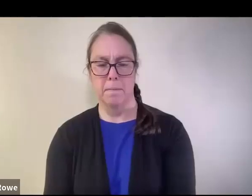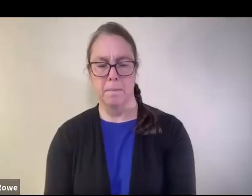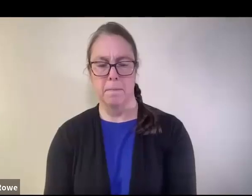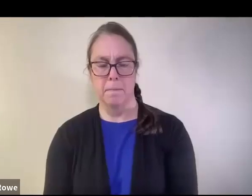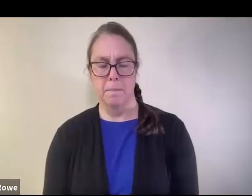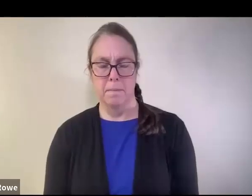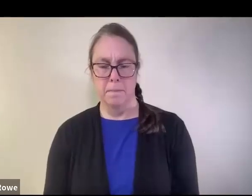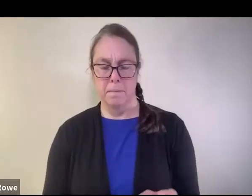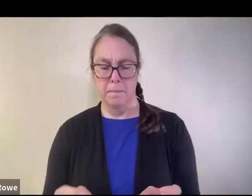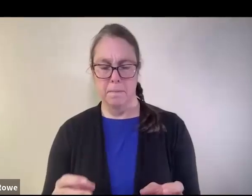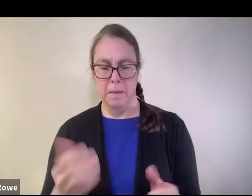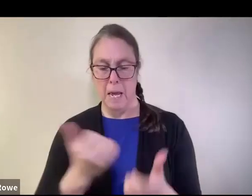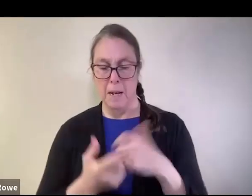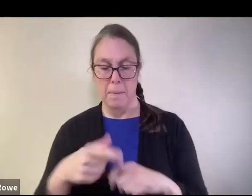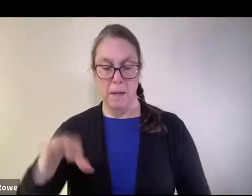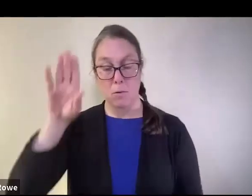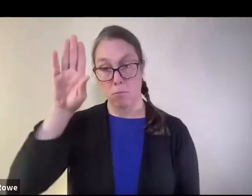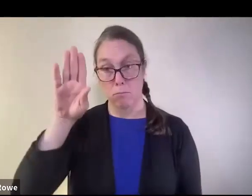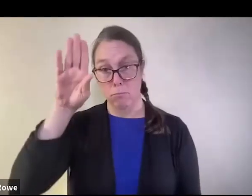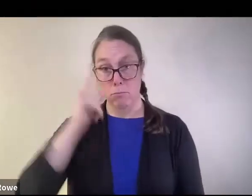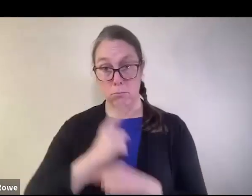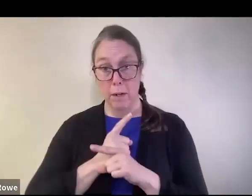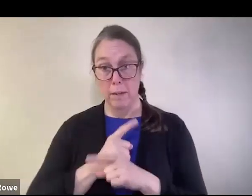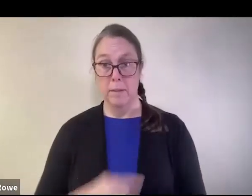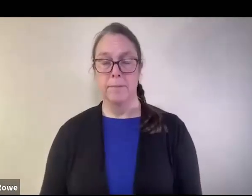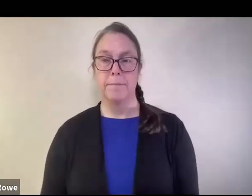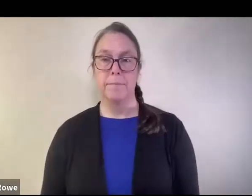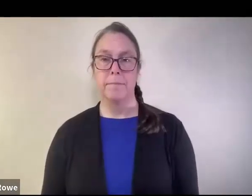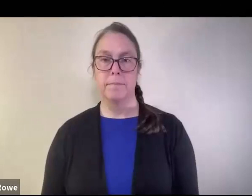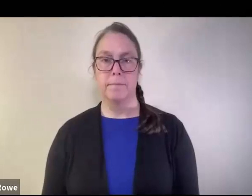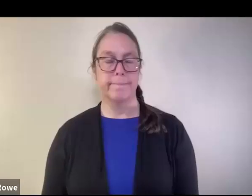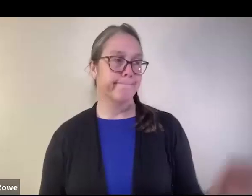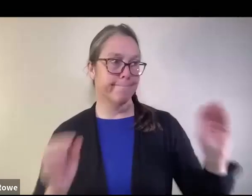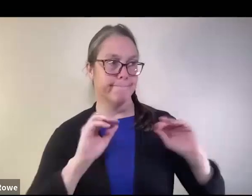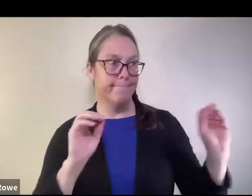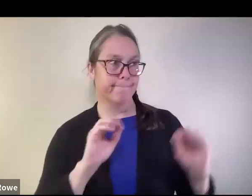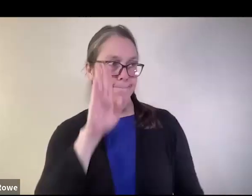Do we have any hands held raised? No hands raised.